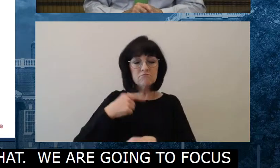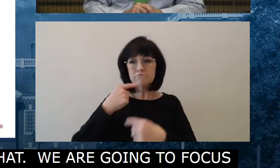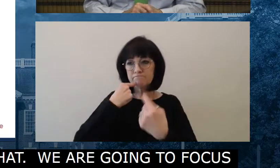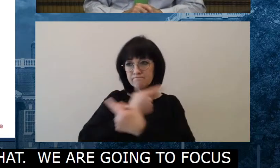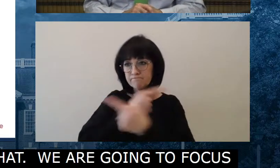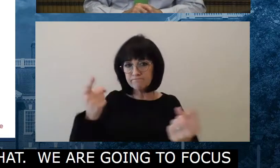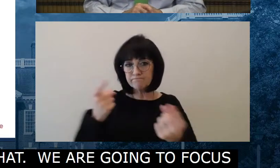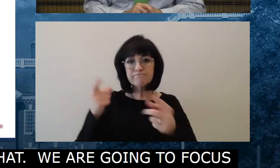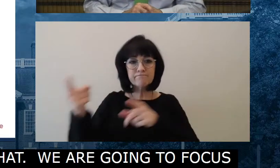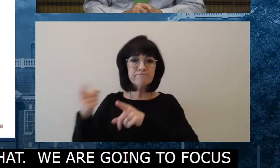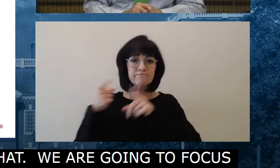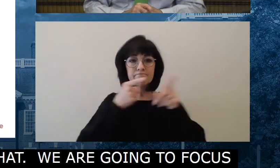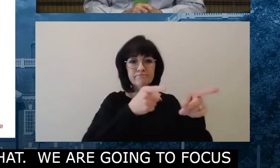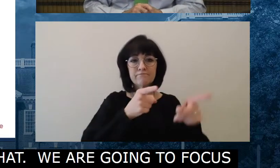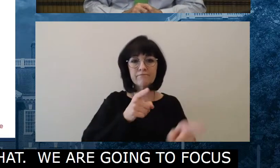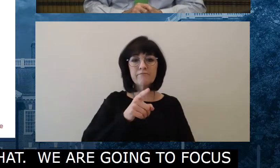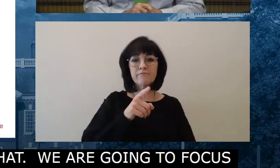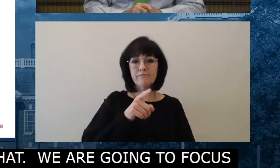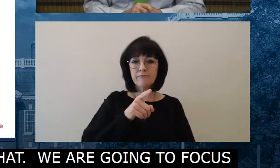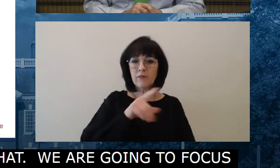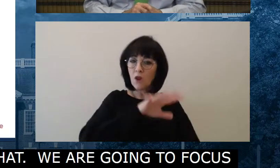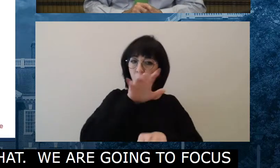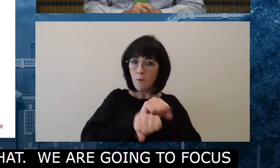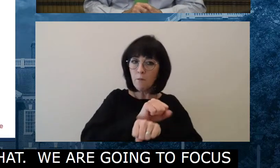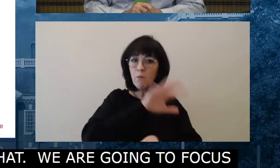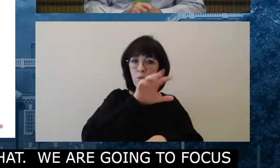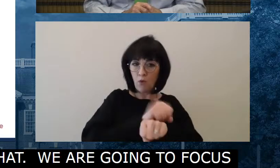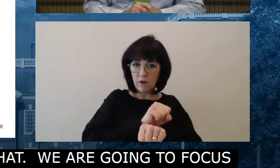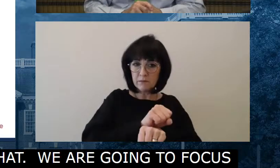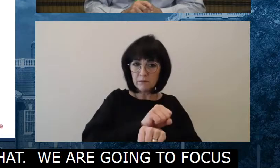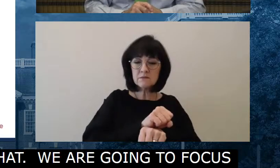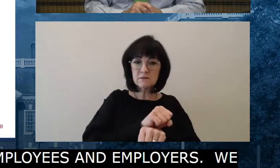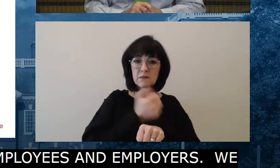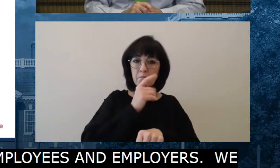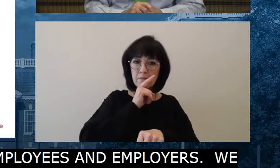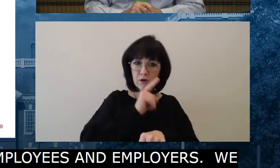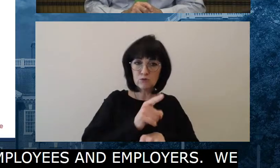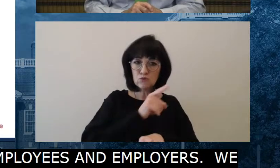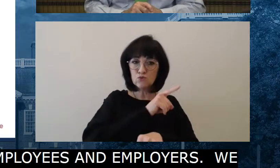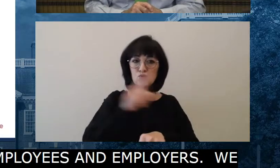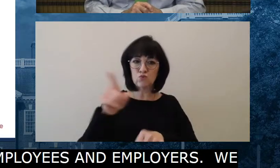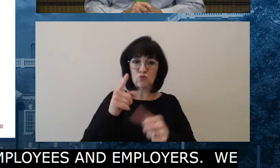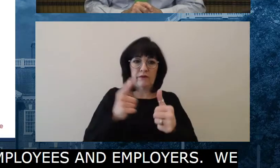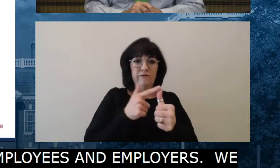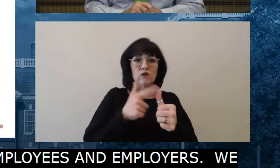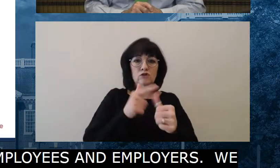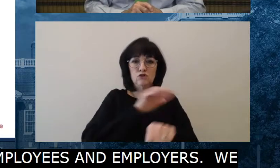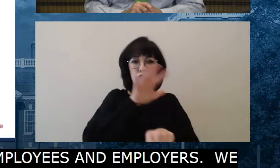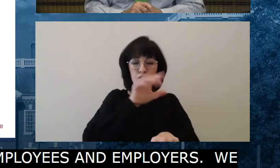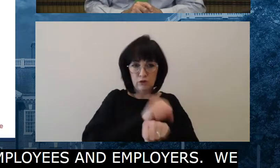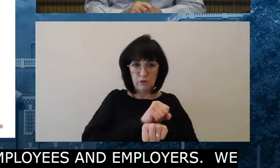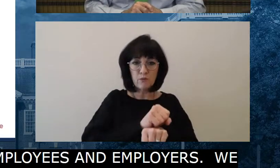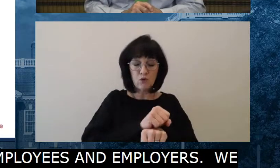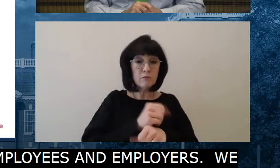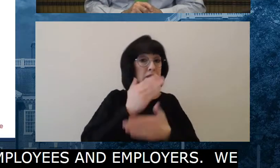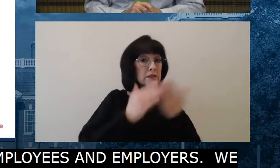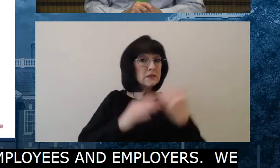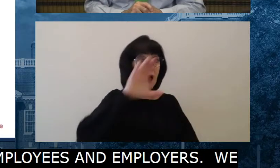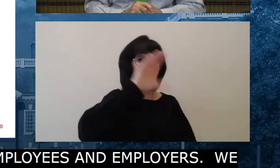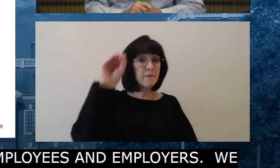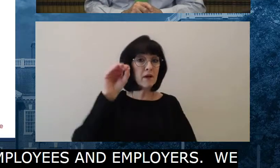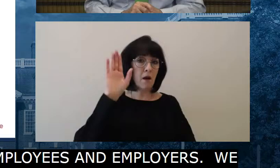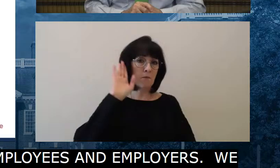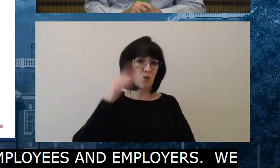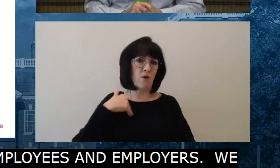again, to vaccination appointments and to vaccination opportunities on site, depending on the employer. And